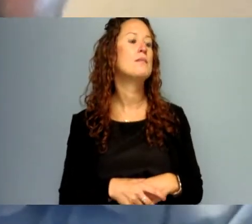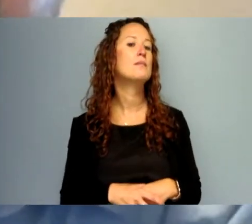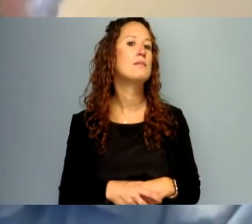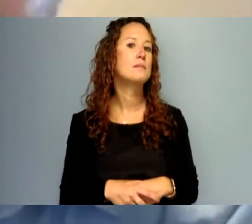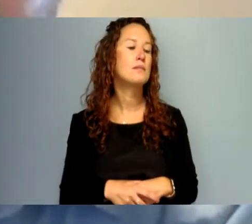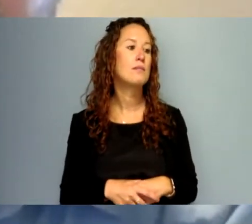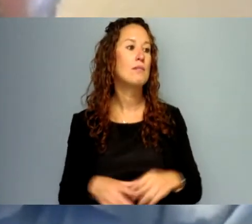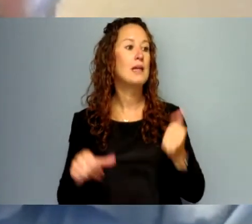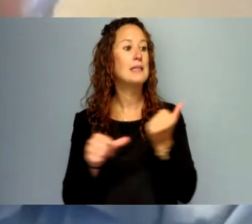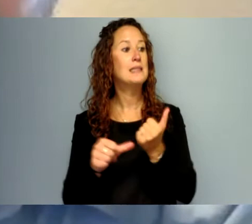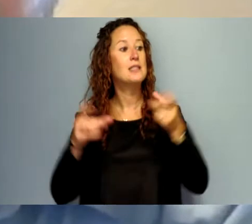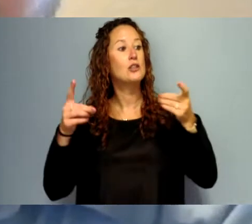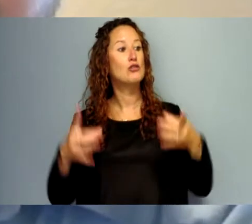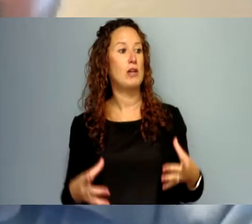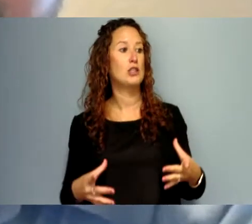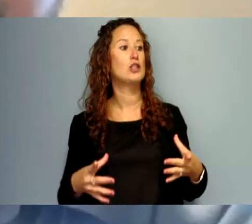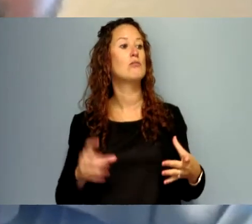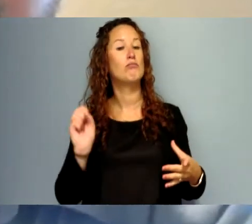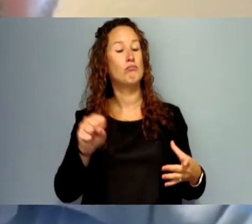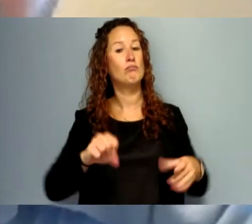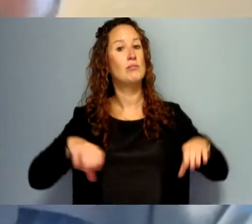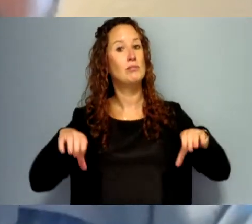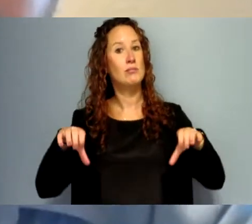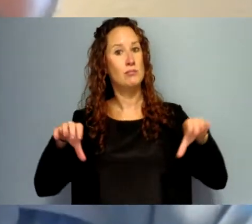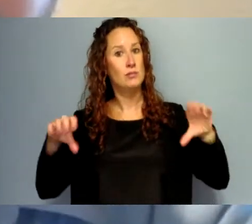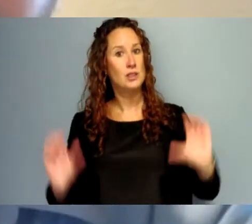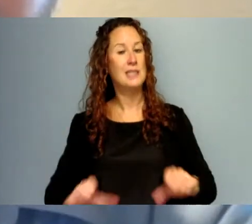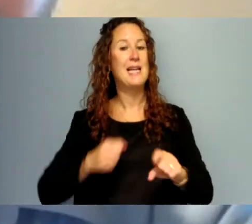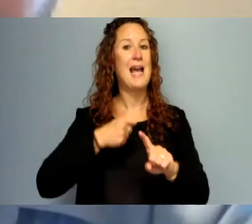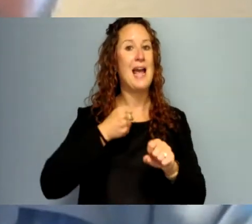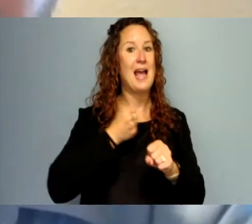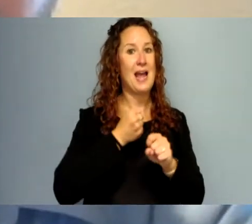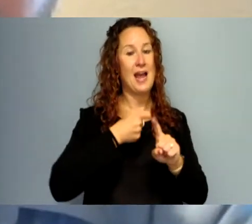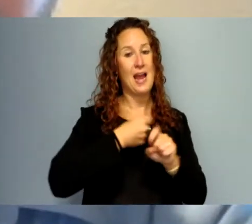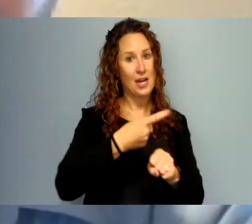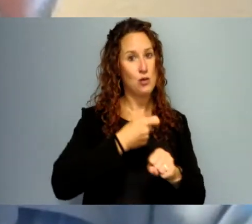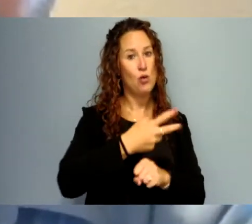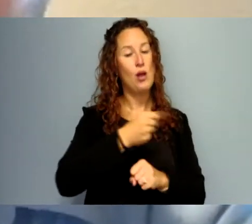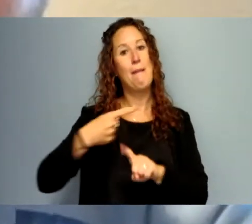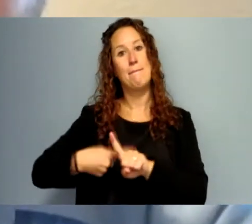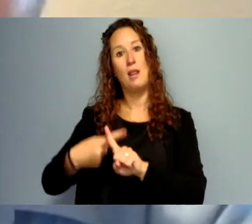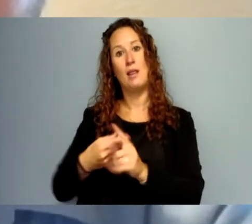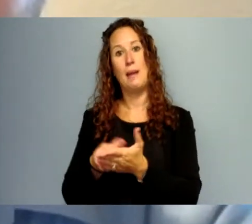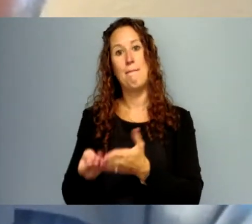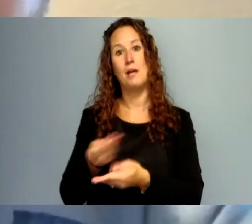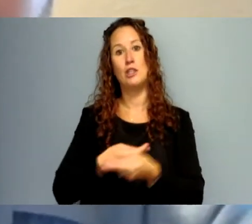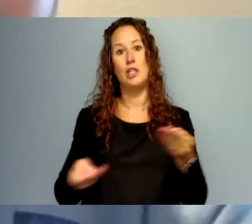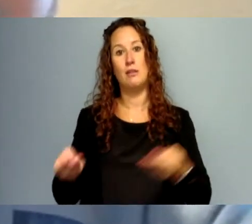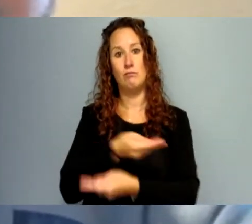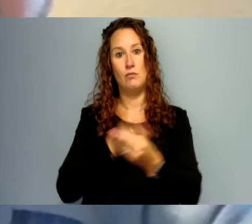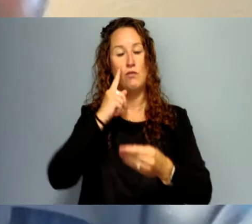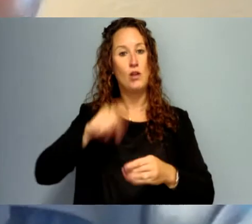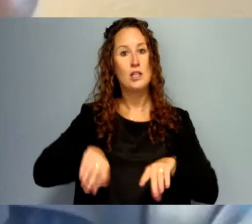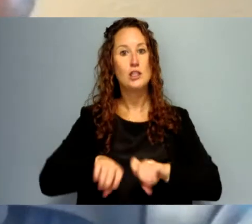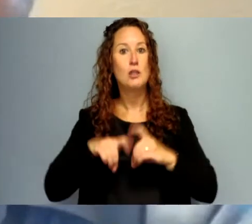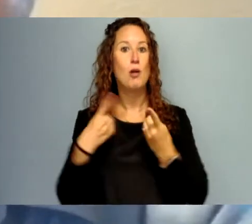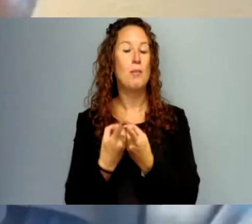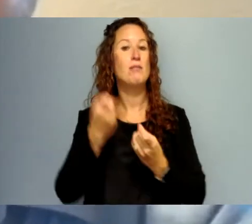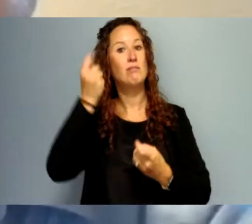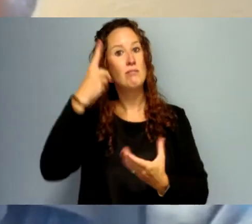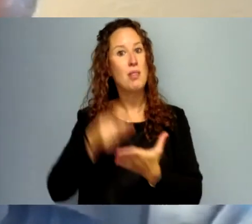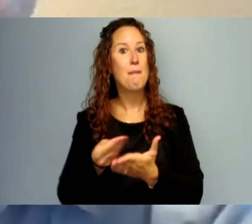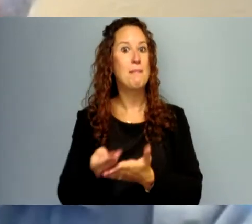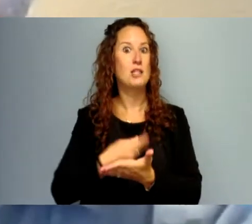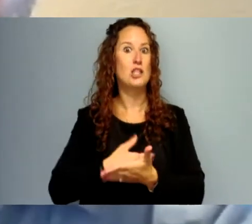The assistant director does the annual and monthly budget for the department. Our budget has ballooned as we've needed